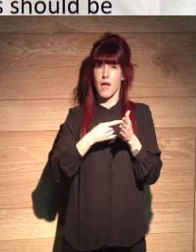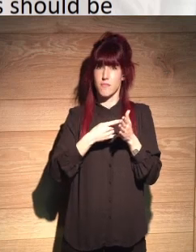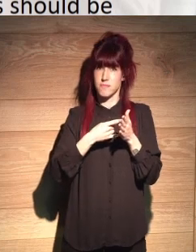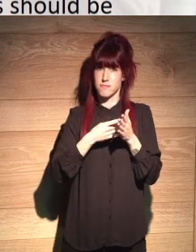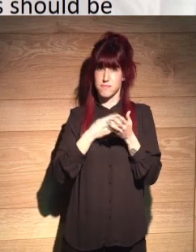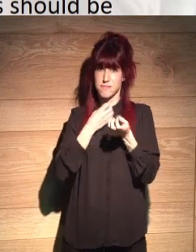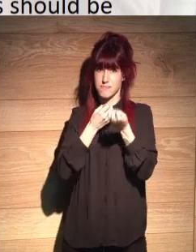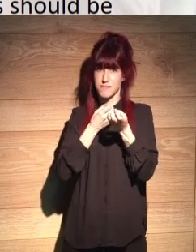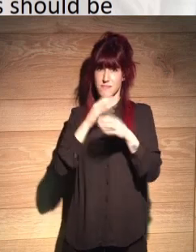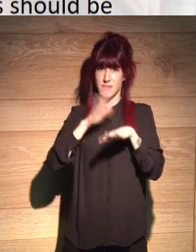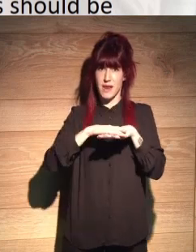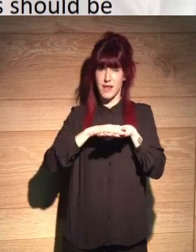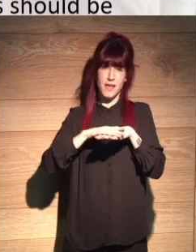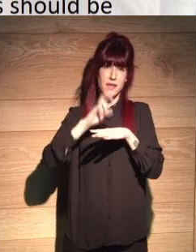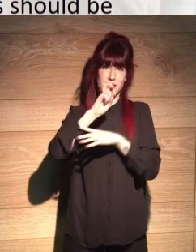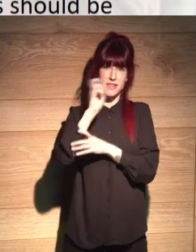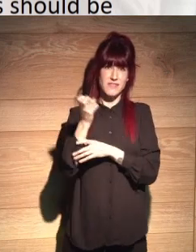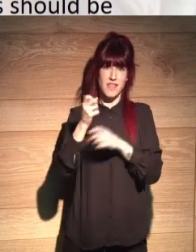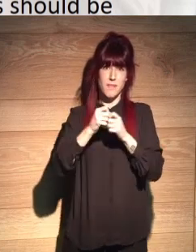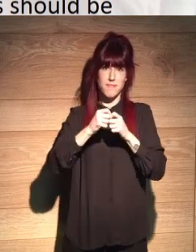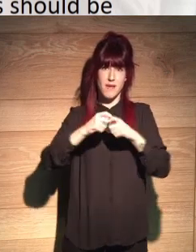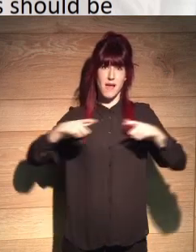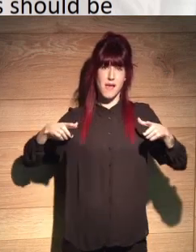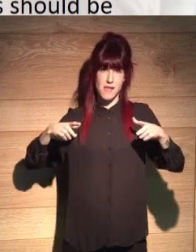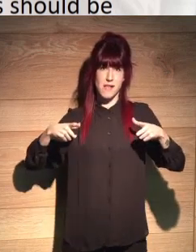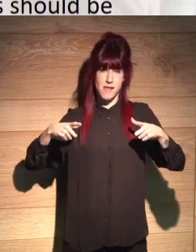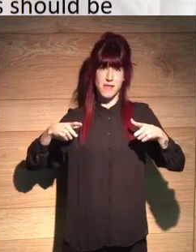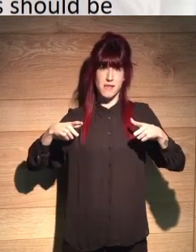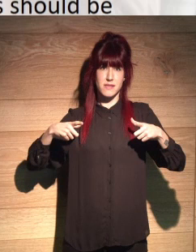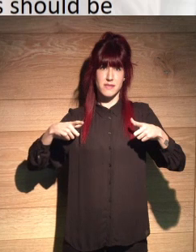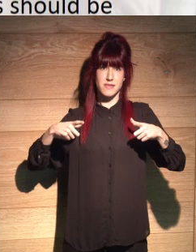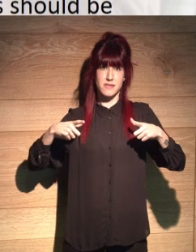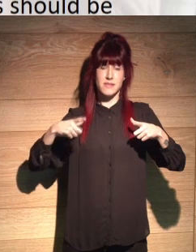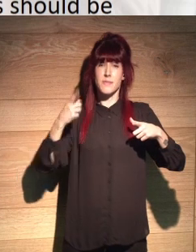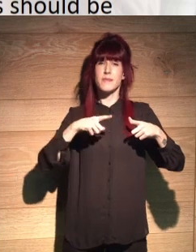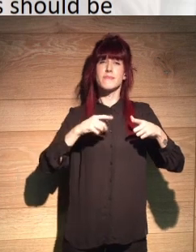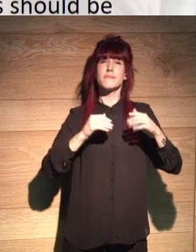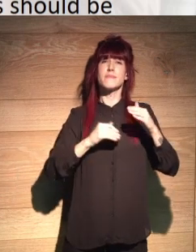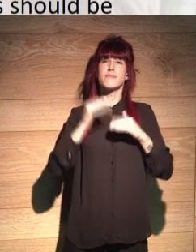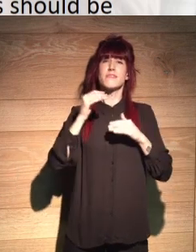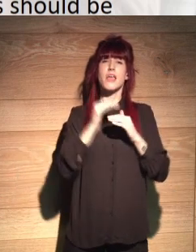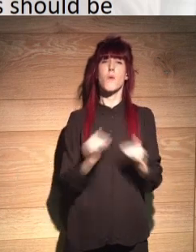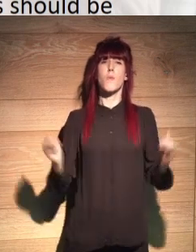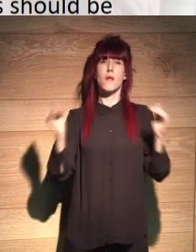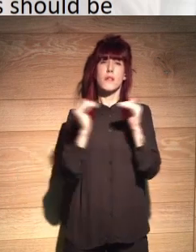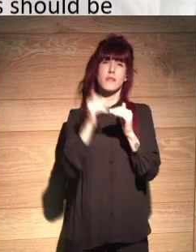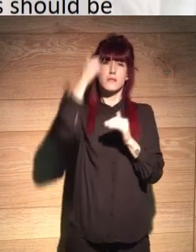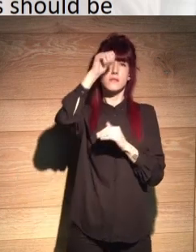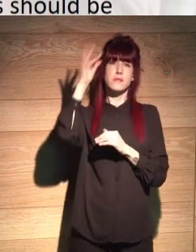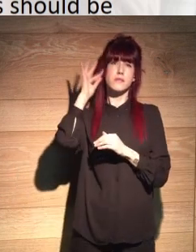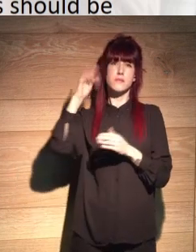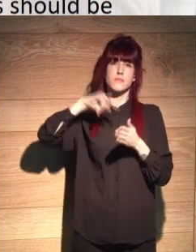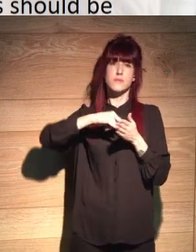increase diversity and also increasing gender equality in our innovation